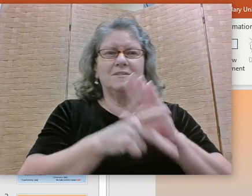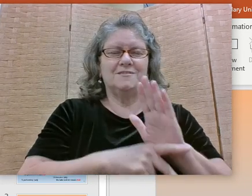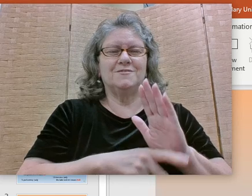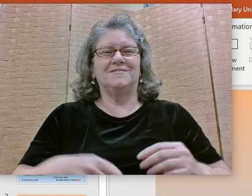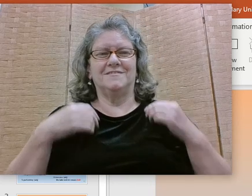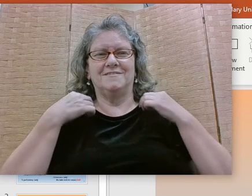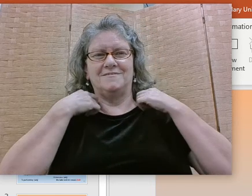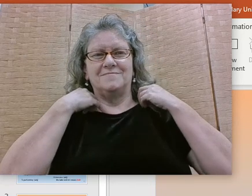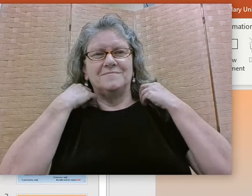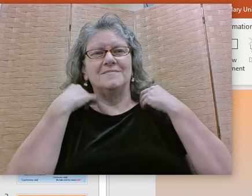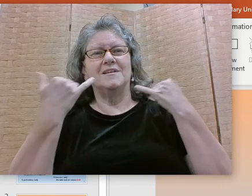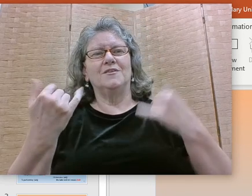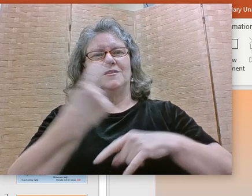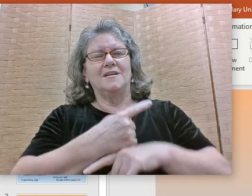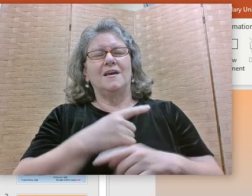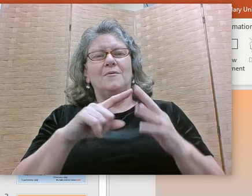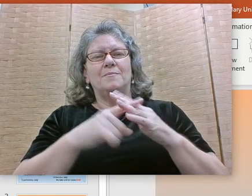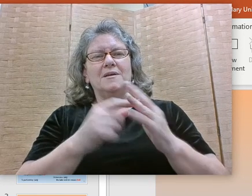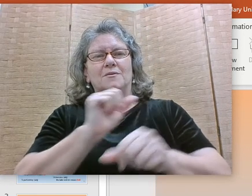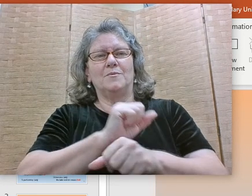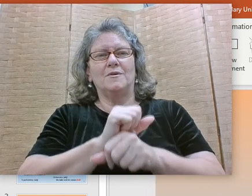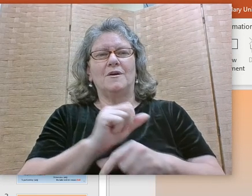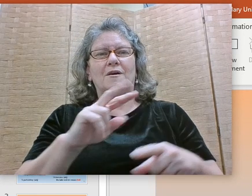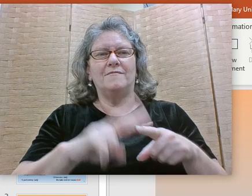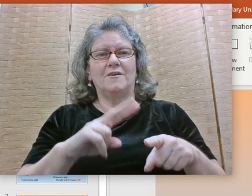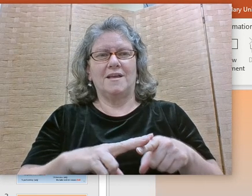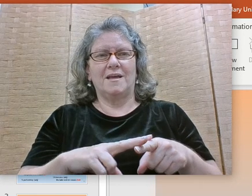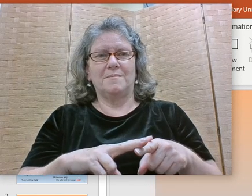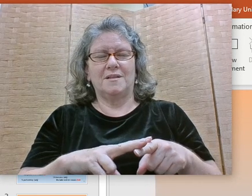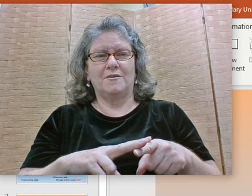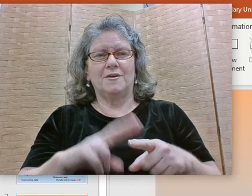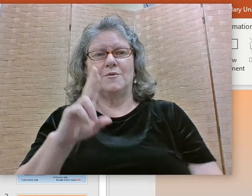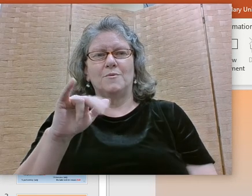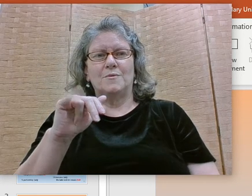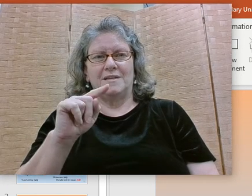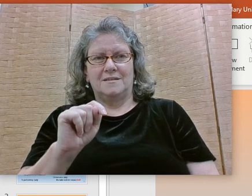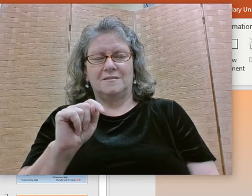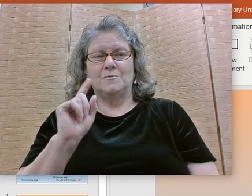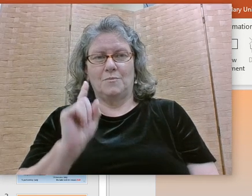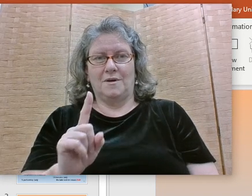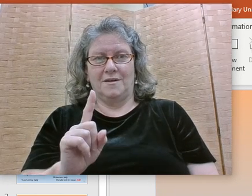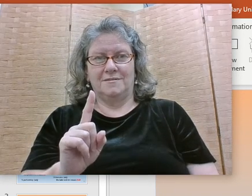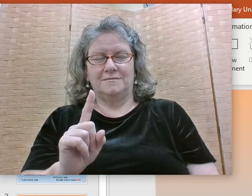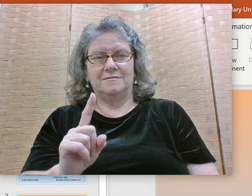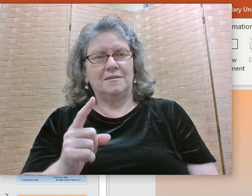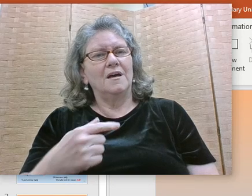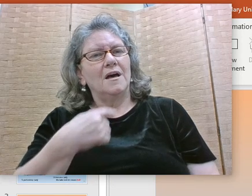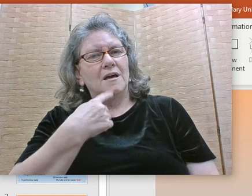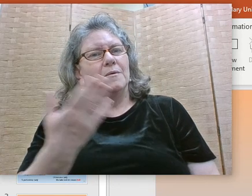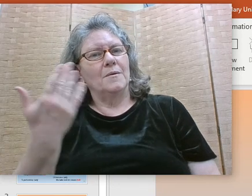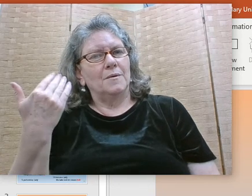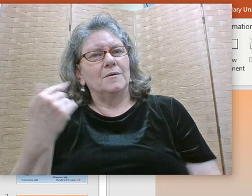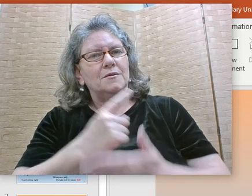are going to begin our work on Vocabulary Unit 1. All right, so as I mentioned earlier in the